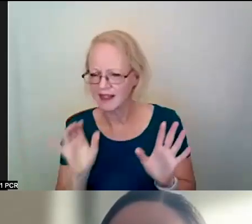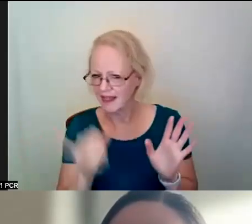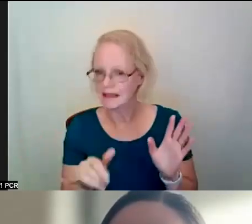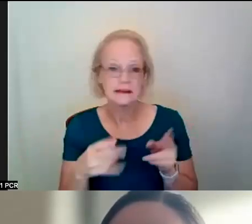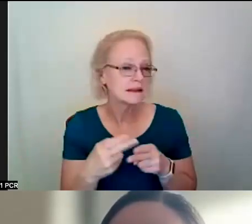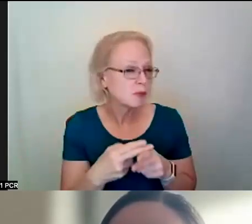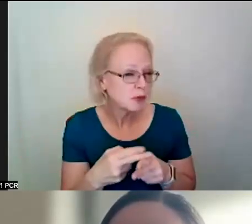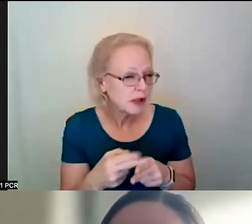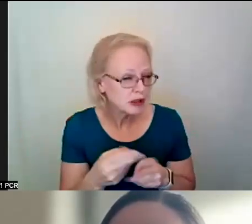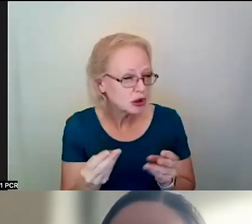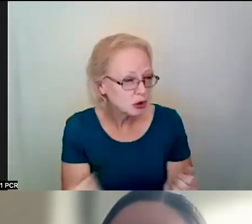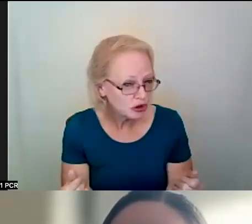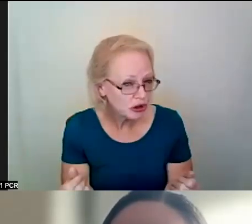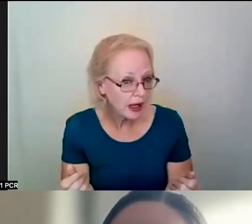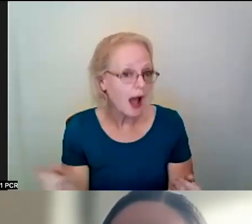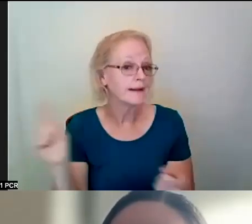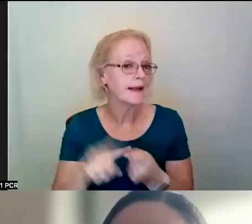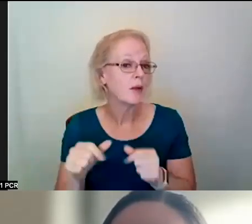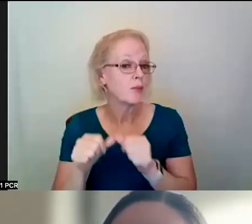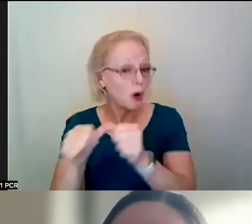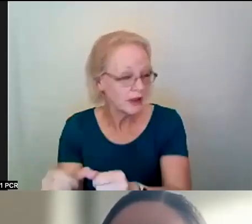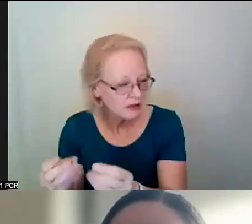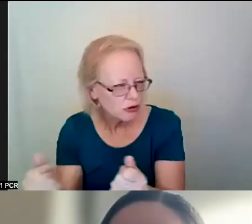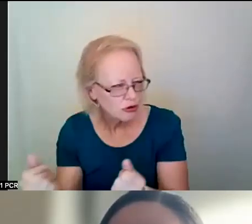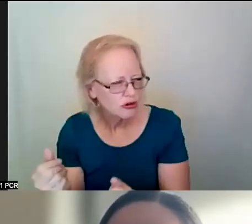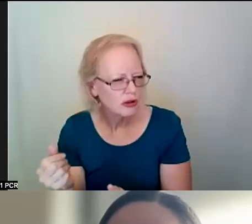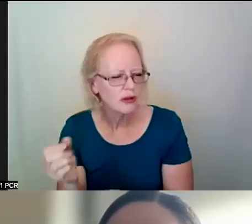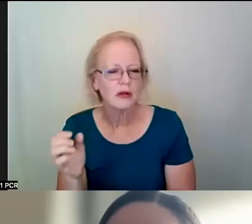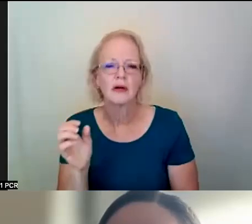solution until a permanent solution is found, or